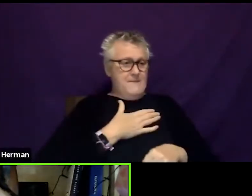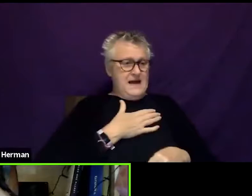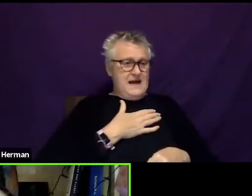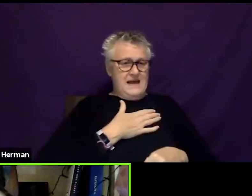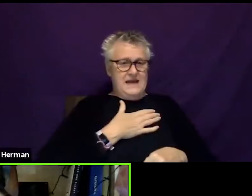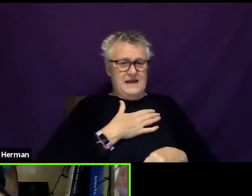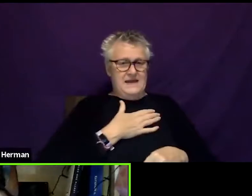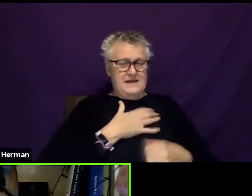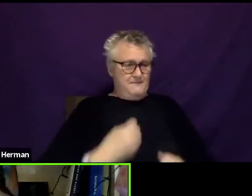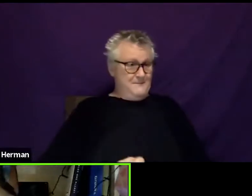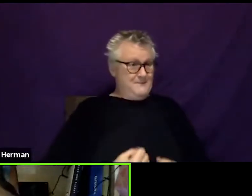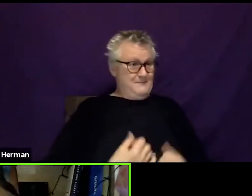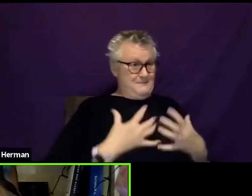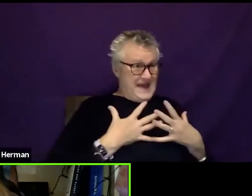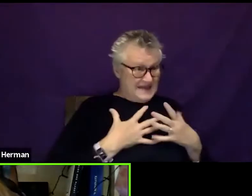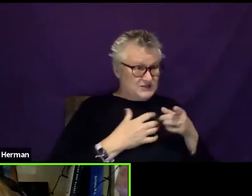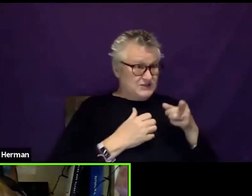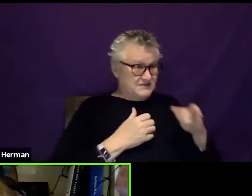stop ever.